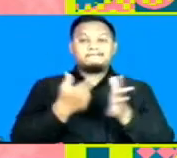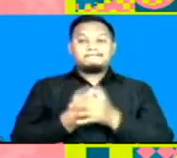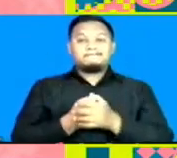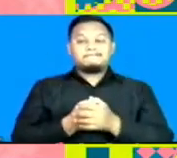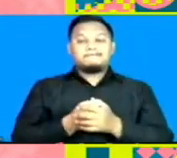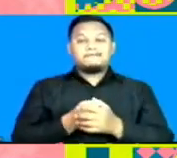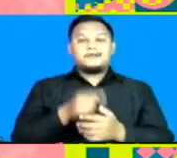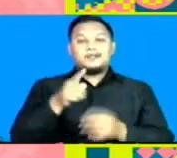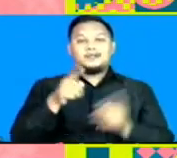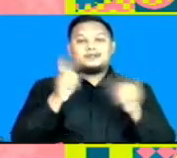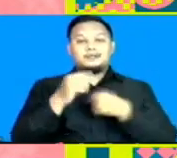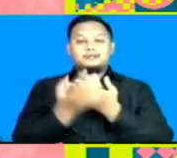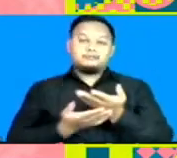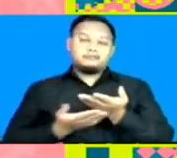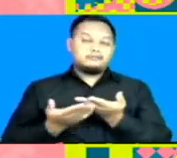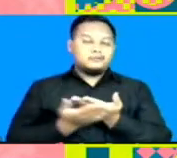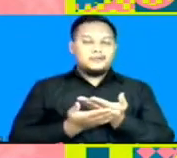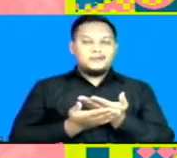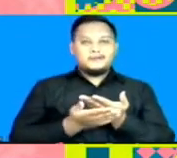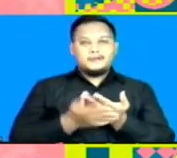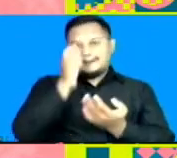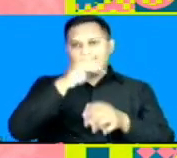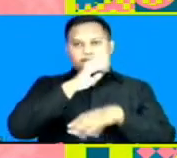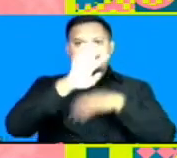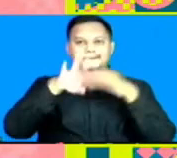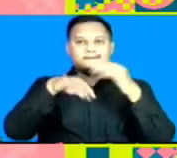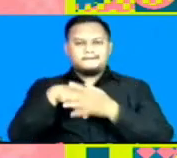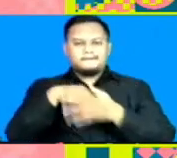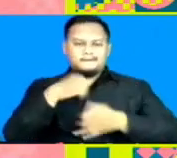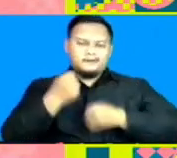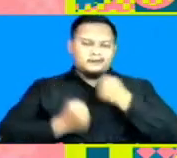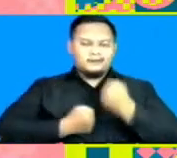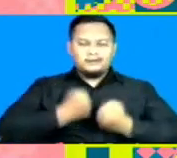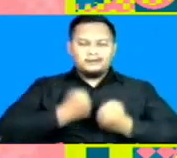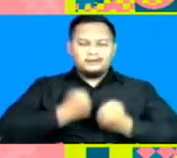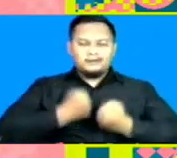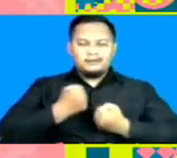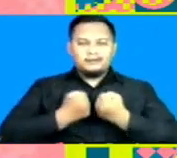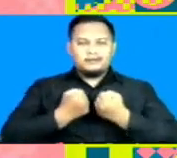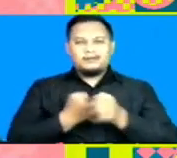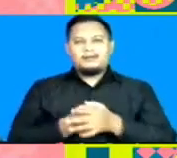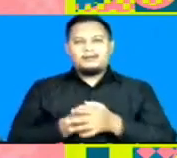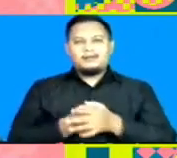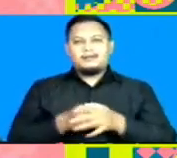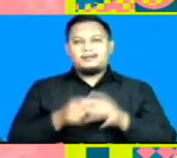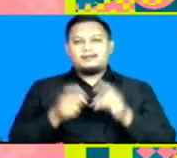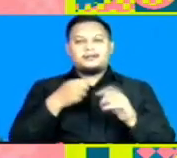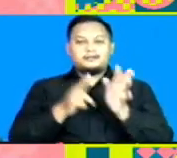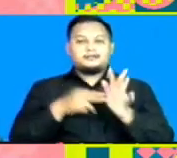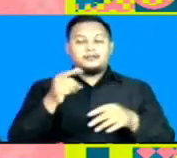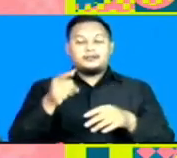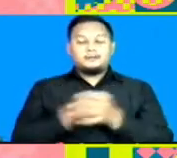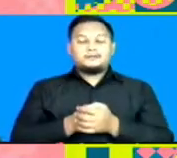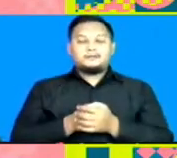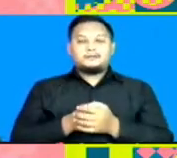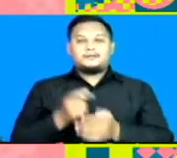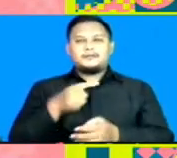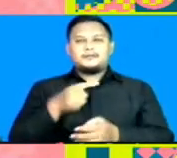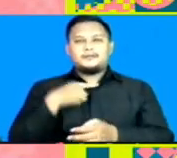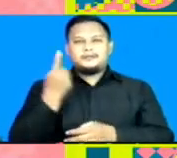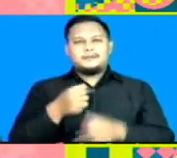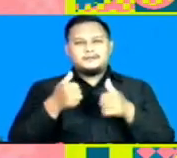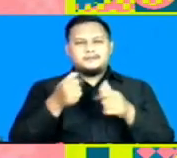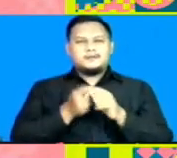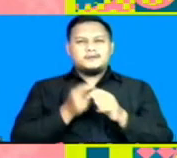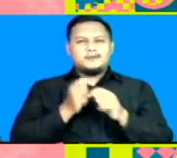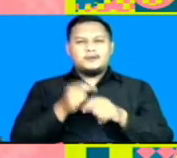those values are really human values. They transcend everything else. And I think if we aren't able to do that, we